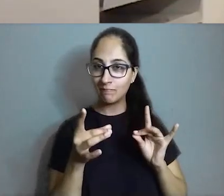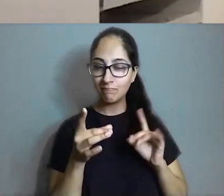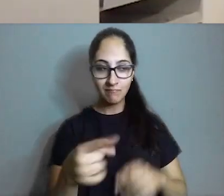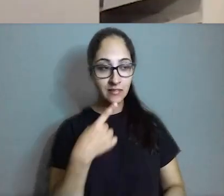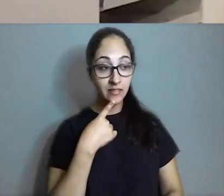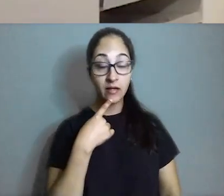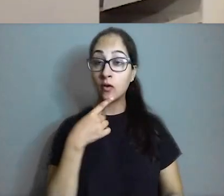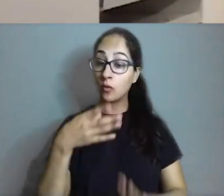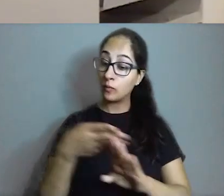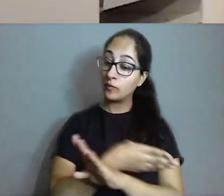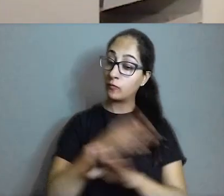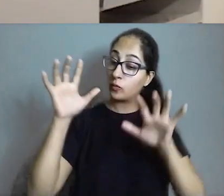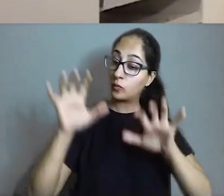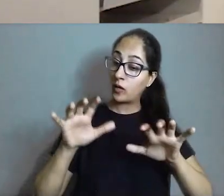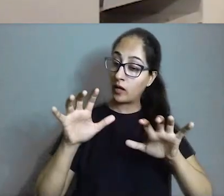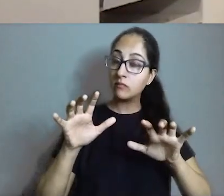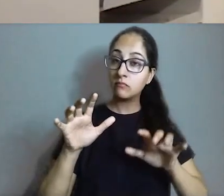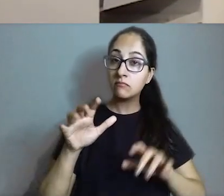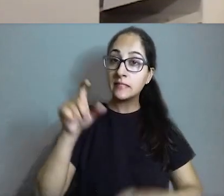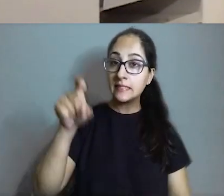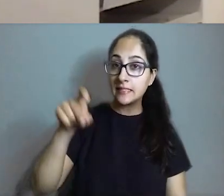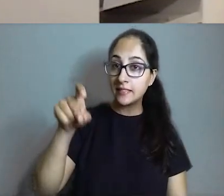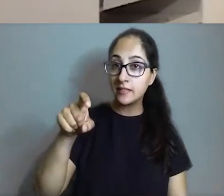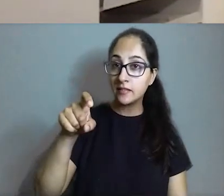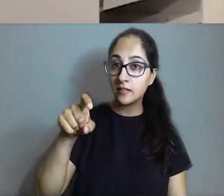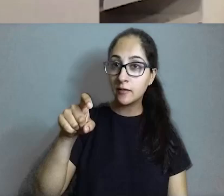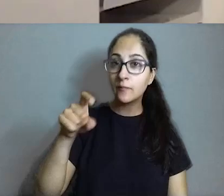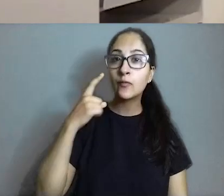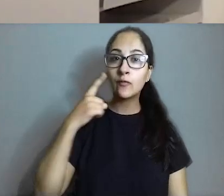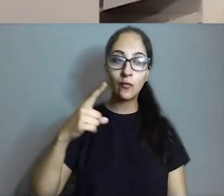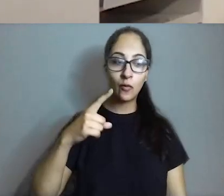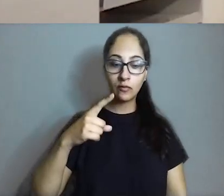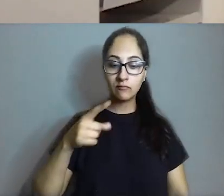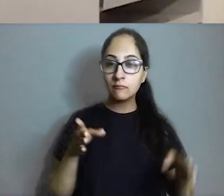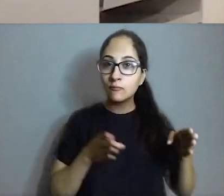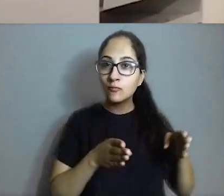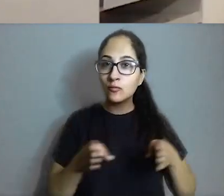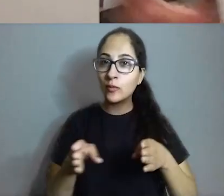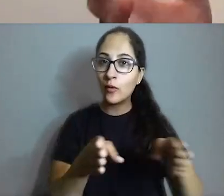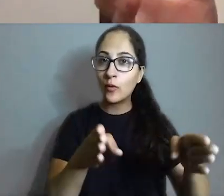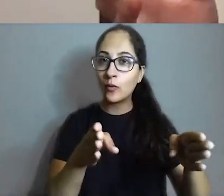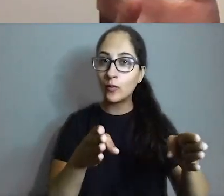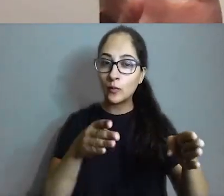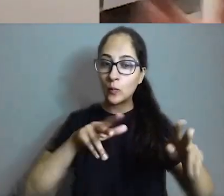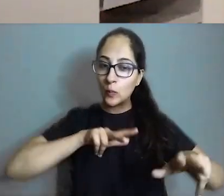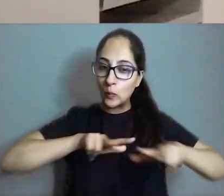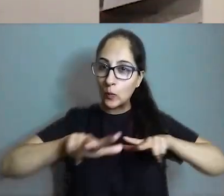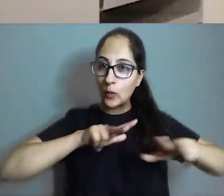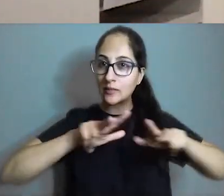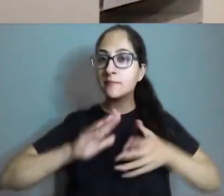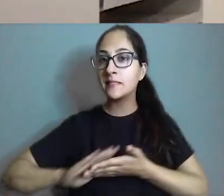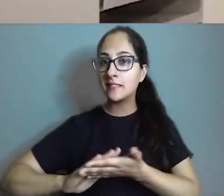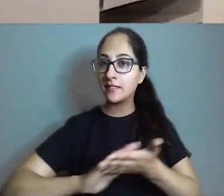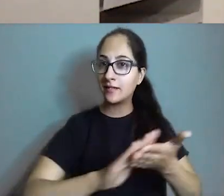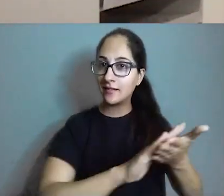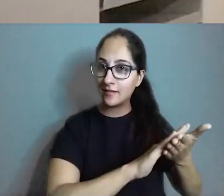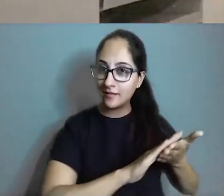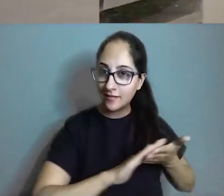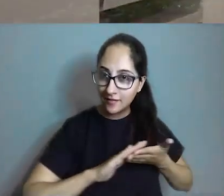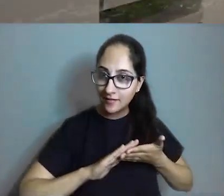I remember one of the staff on the ground saying, it was the Imam cleaning